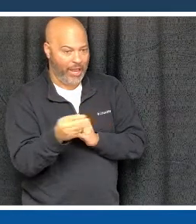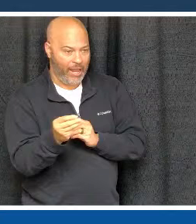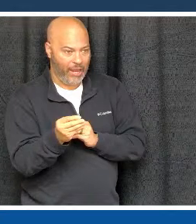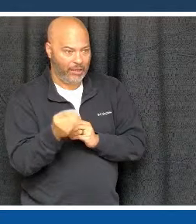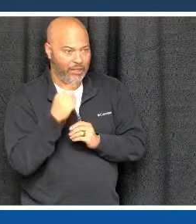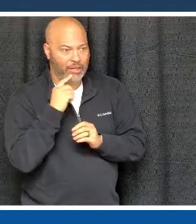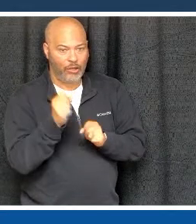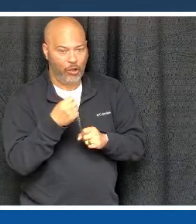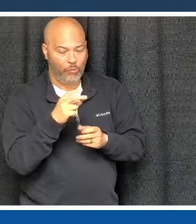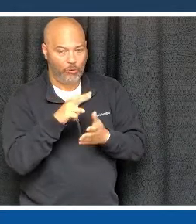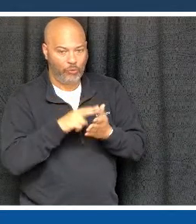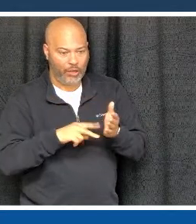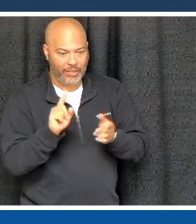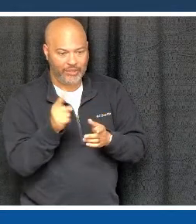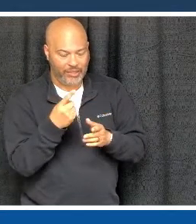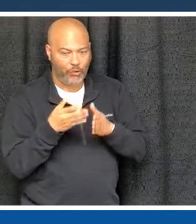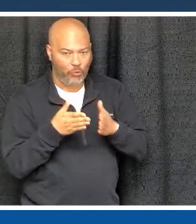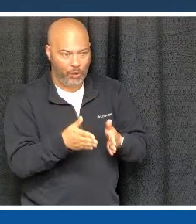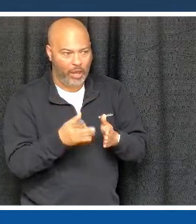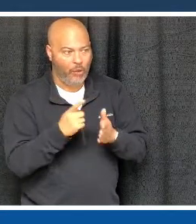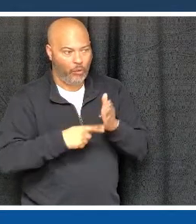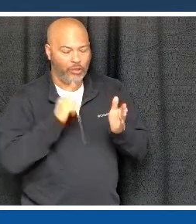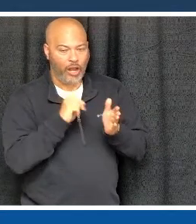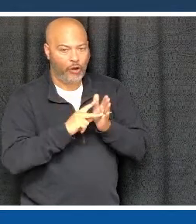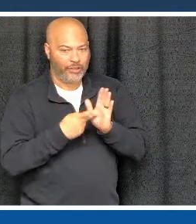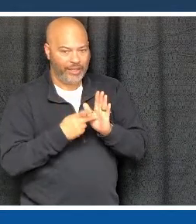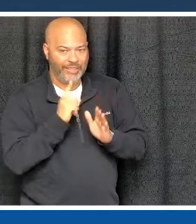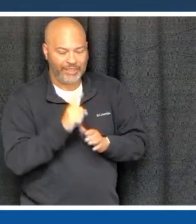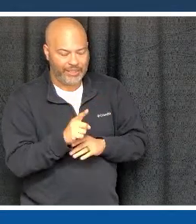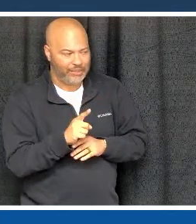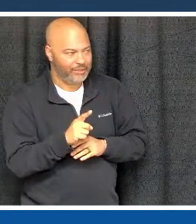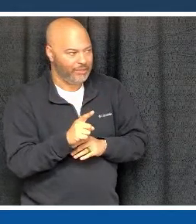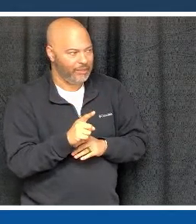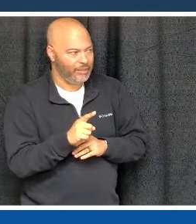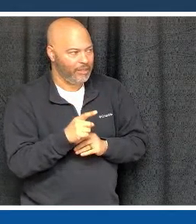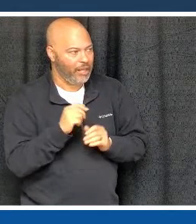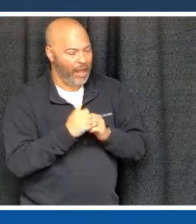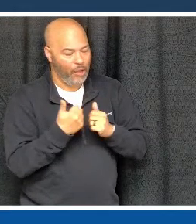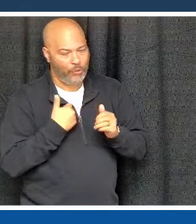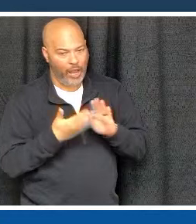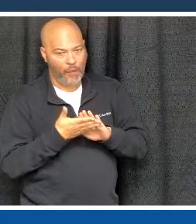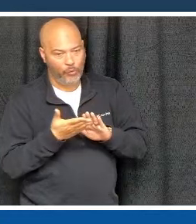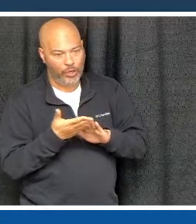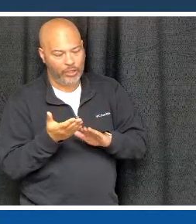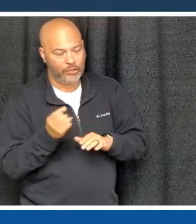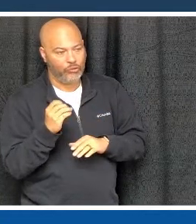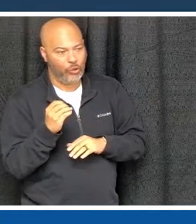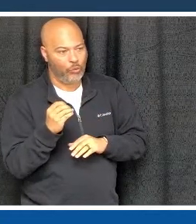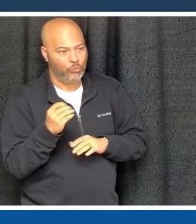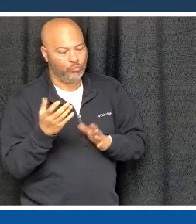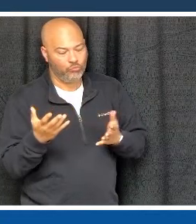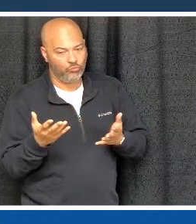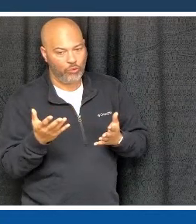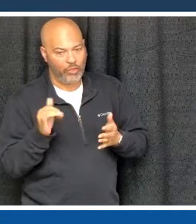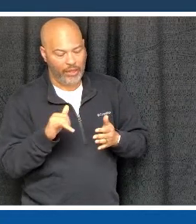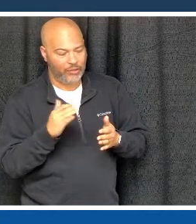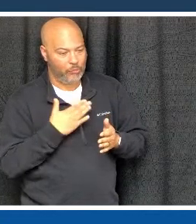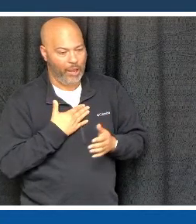can only be read a single way, which is what our intent is and the way we operate. So, I mean, that's